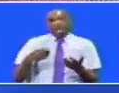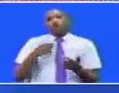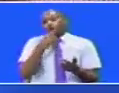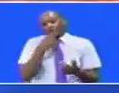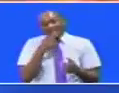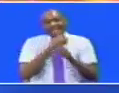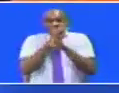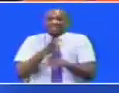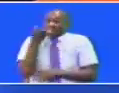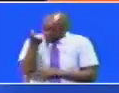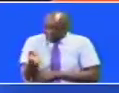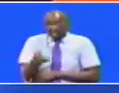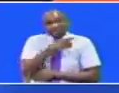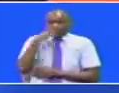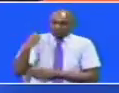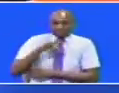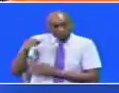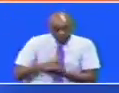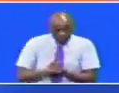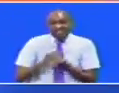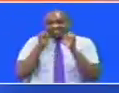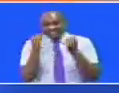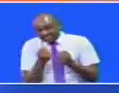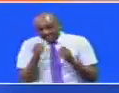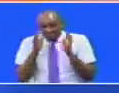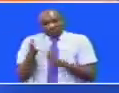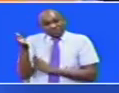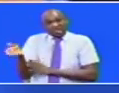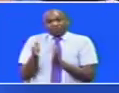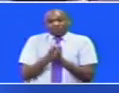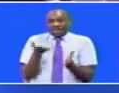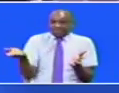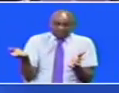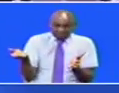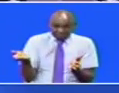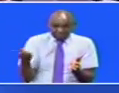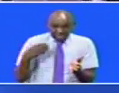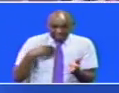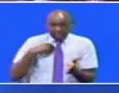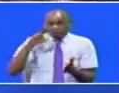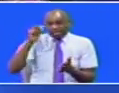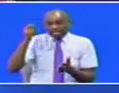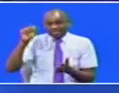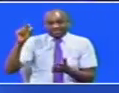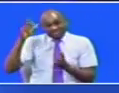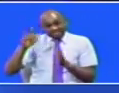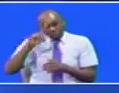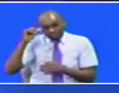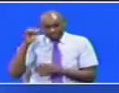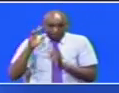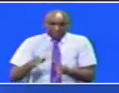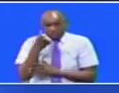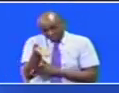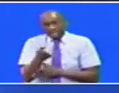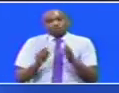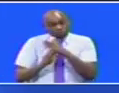Mahia defender Eric Marcelo Ouma, Tusker duo Humphrey Mieno and David Okello, and Ulinzi Stars striker John Makwata for the top